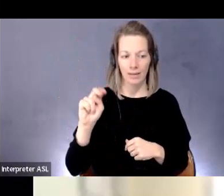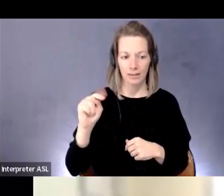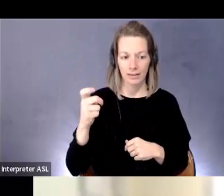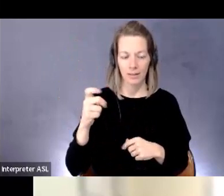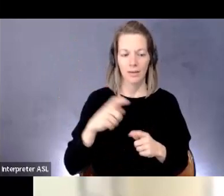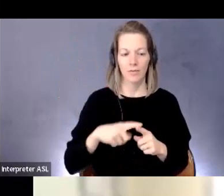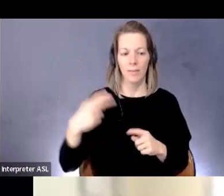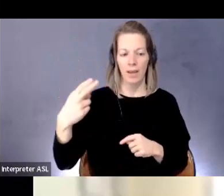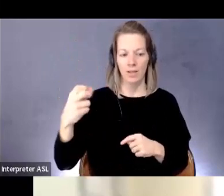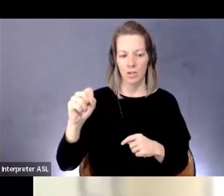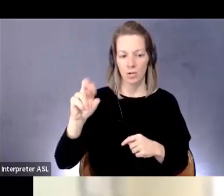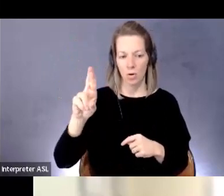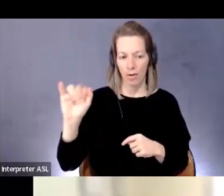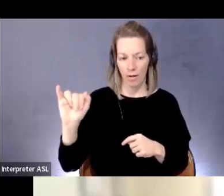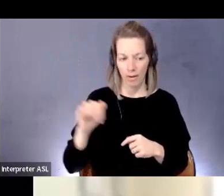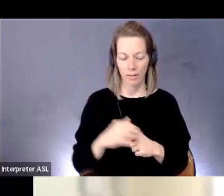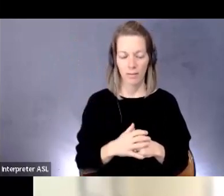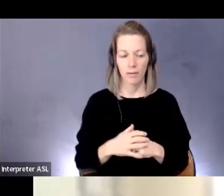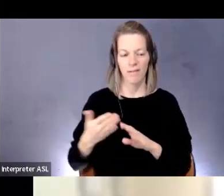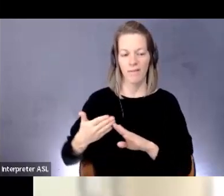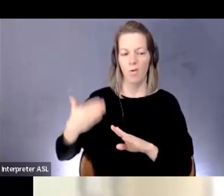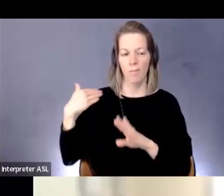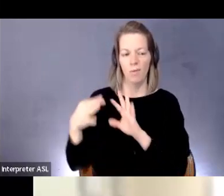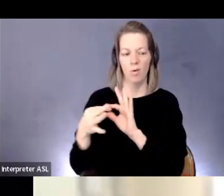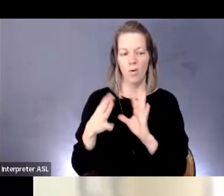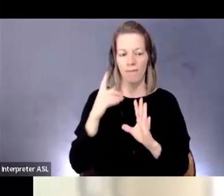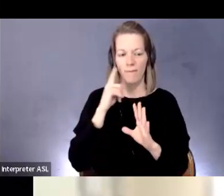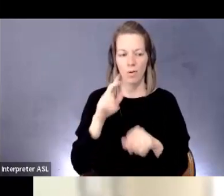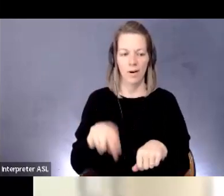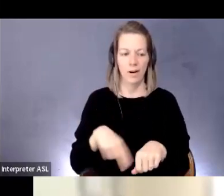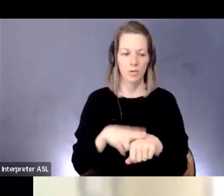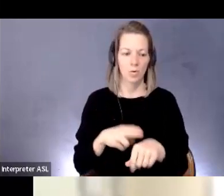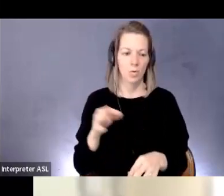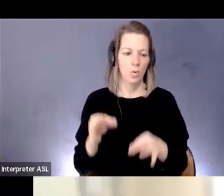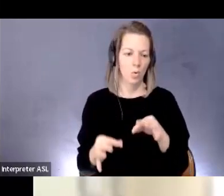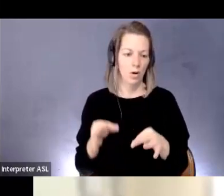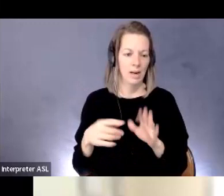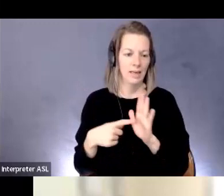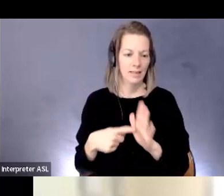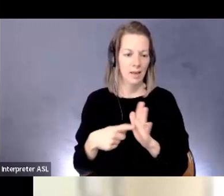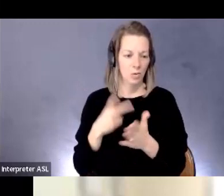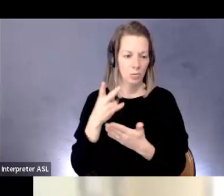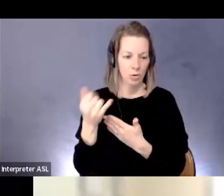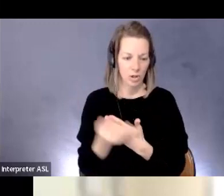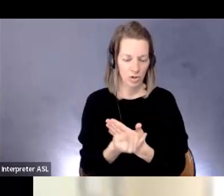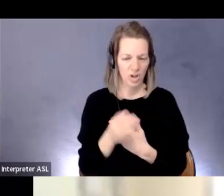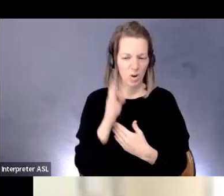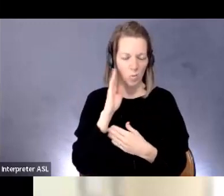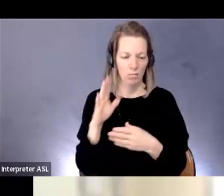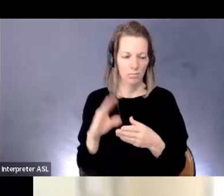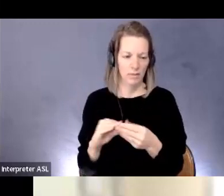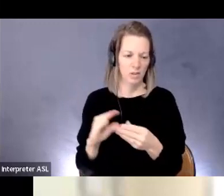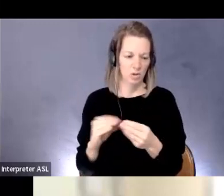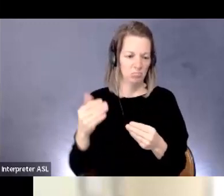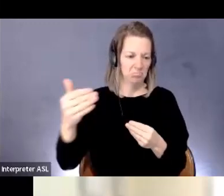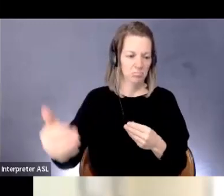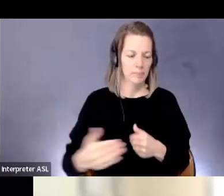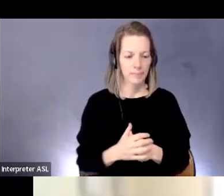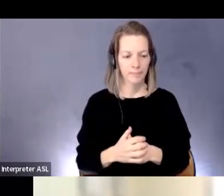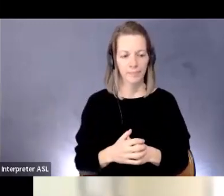from HSRI and former coordinator of the National Core Indicators Project, which we will mention in a bit